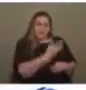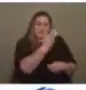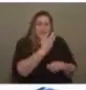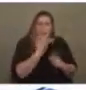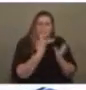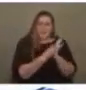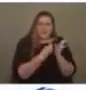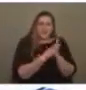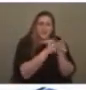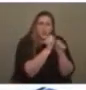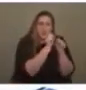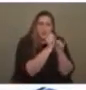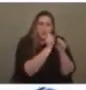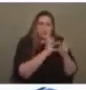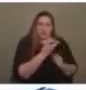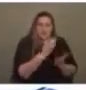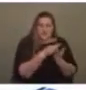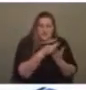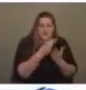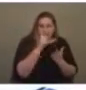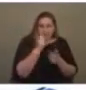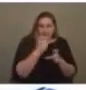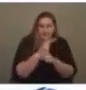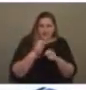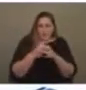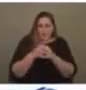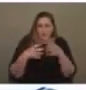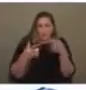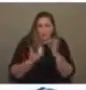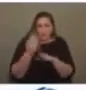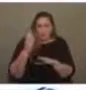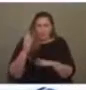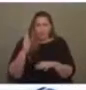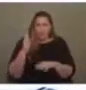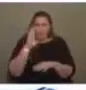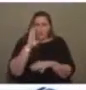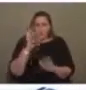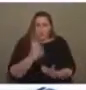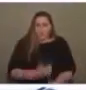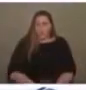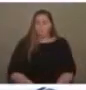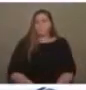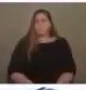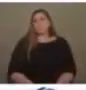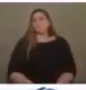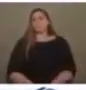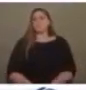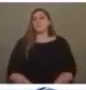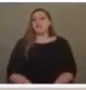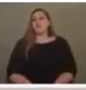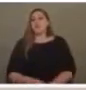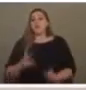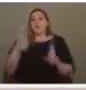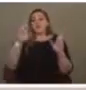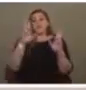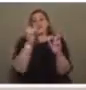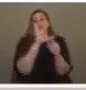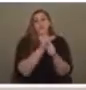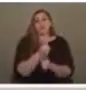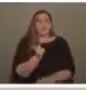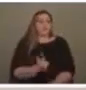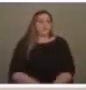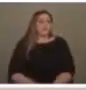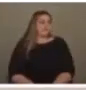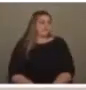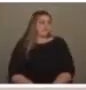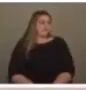after workers' pockets, is not going to get you the kind of growth that I think you're looking for, if you're looking for growth. I hope you're right. I